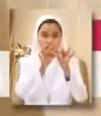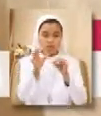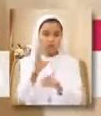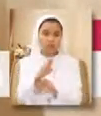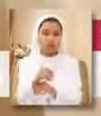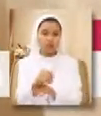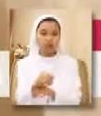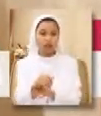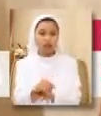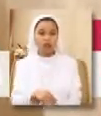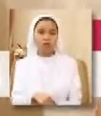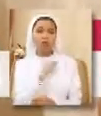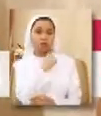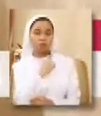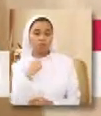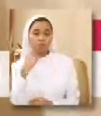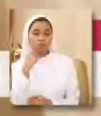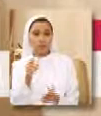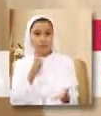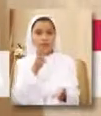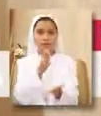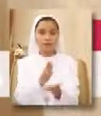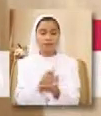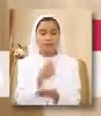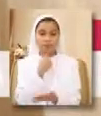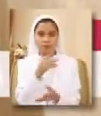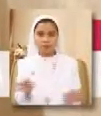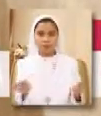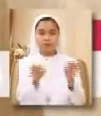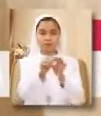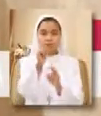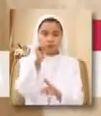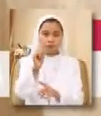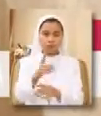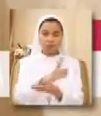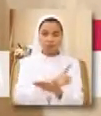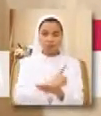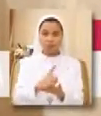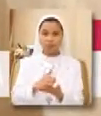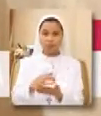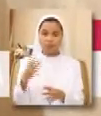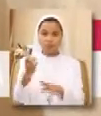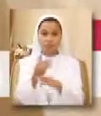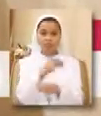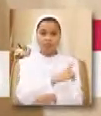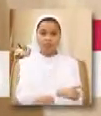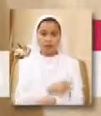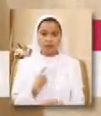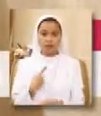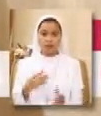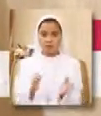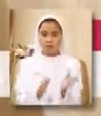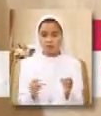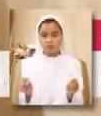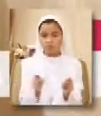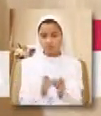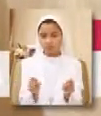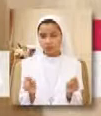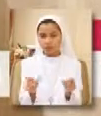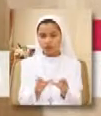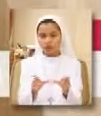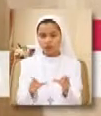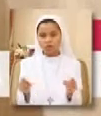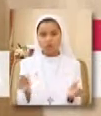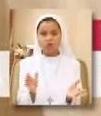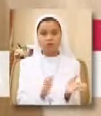say Mass there, and even brothers and fathers come down and say Mass there. Once a week, and we feed them every day. I have a